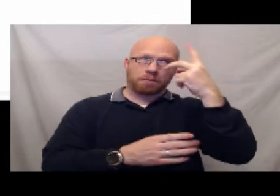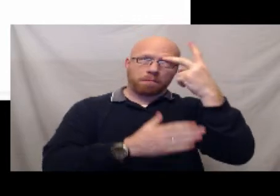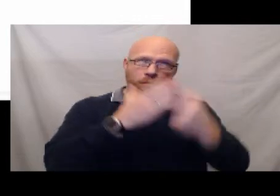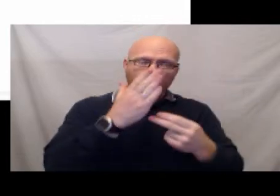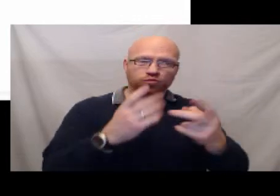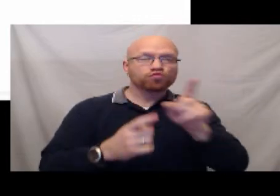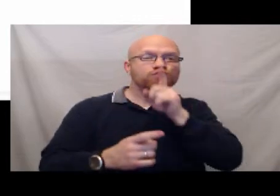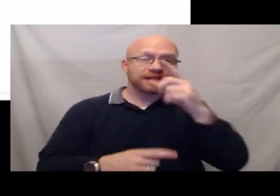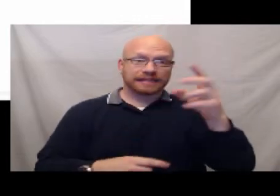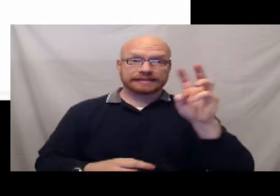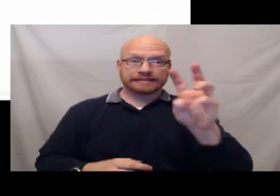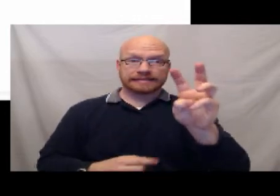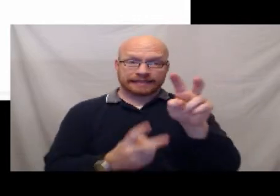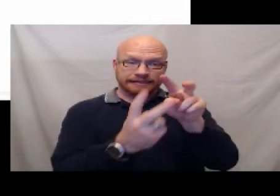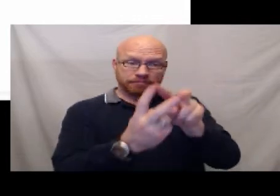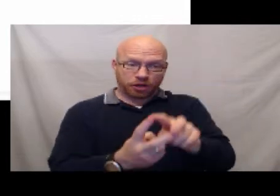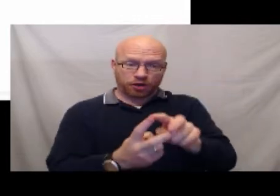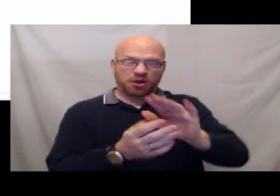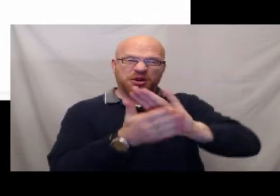equal positive 20.